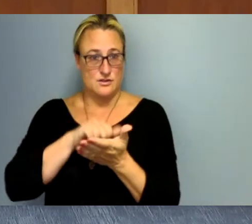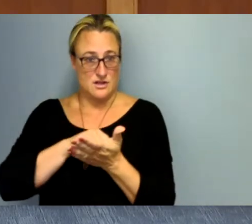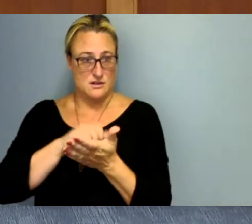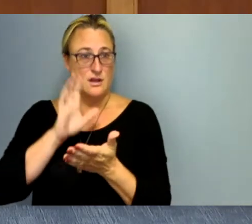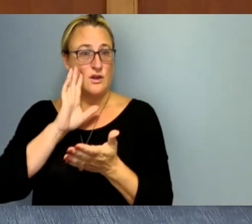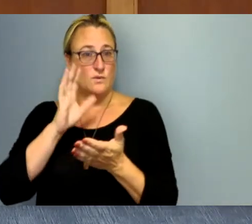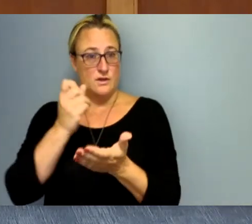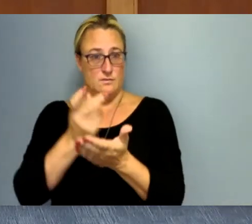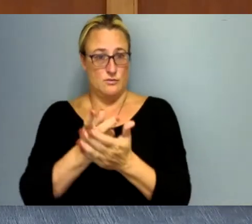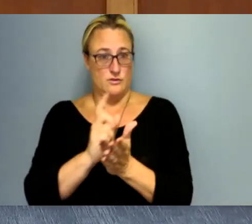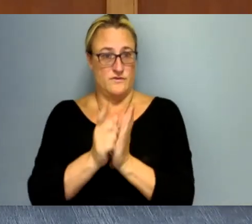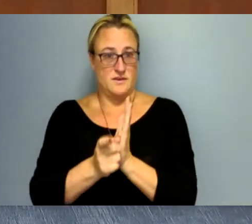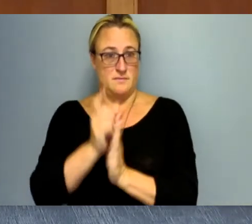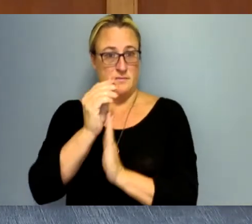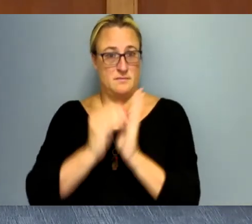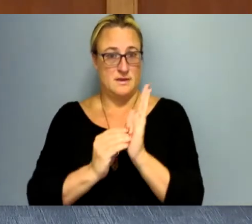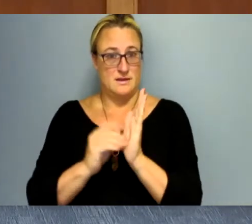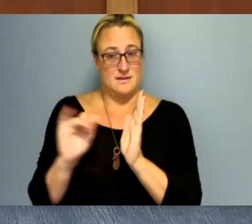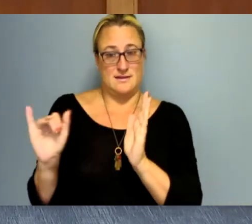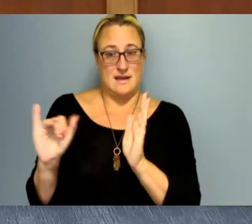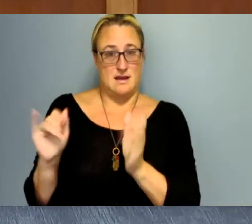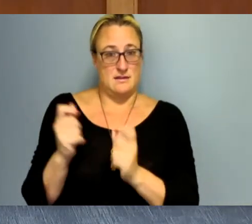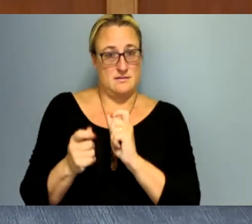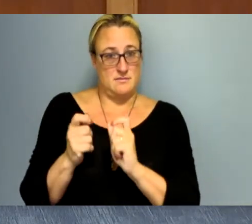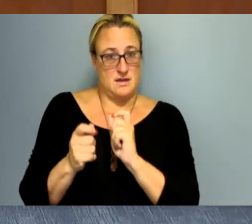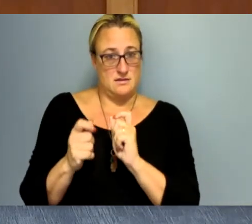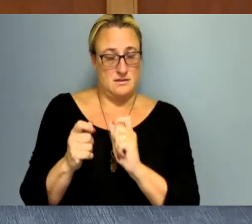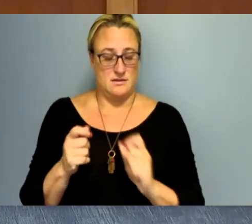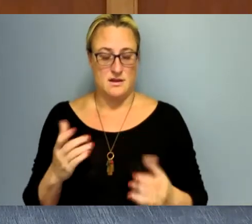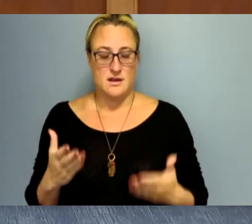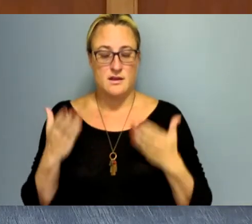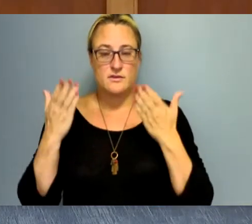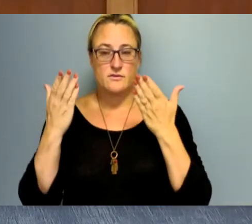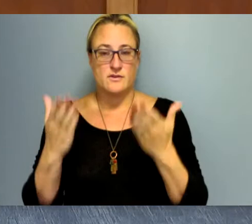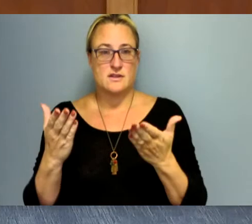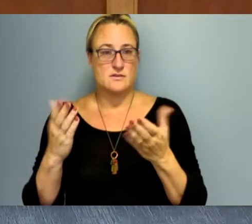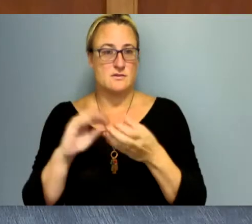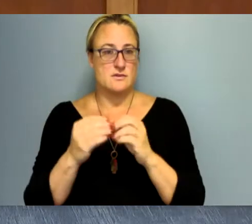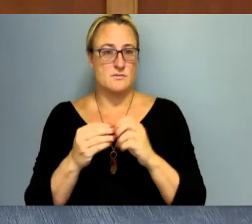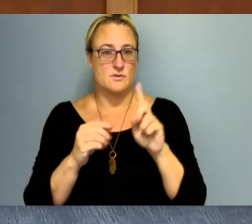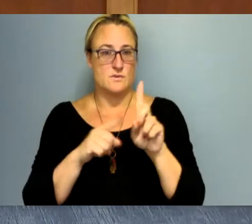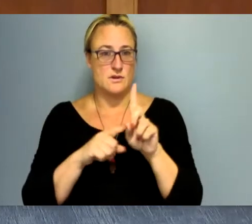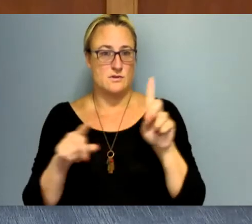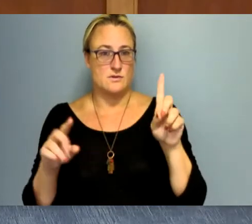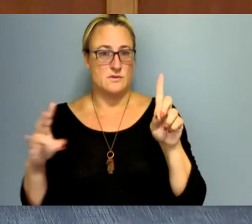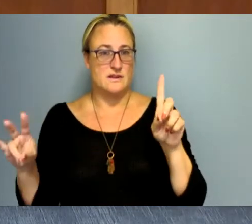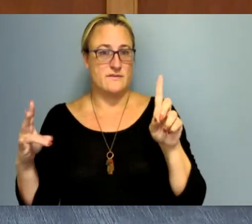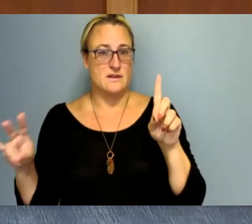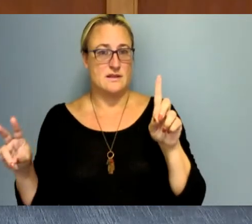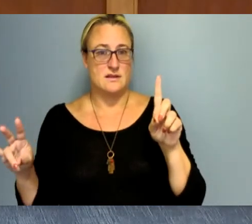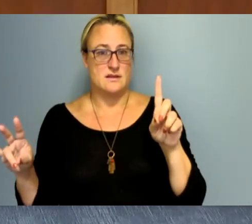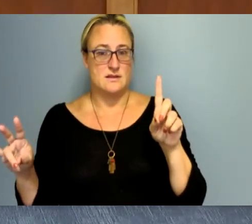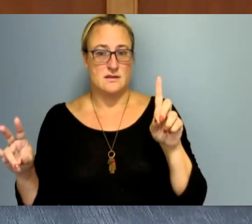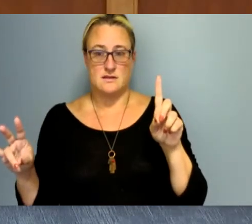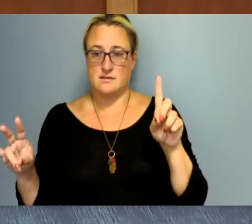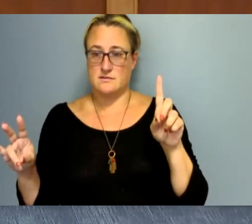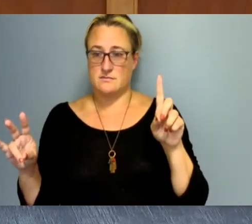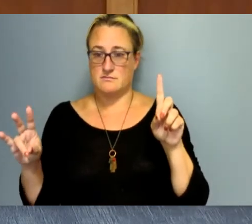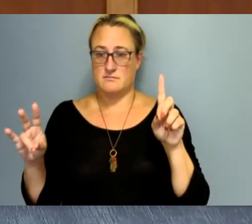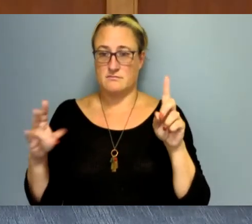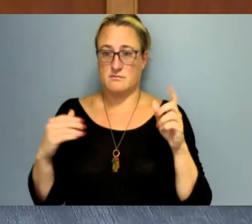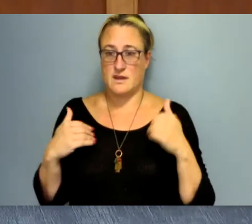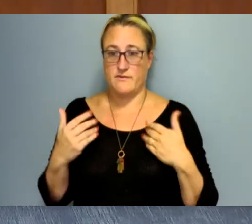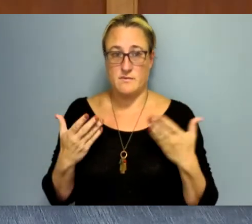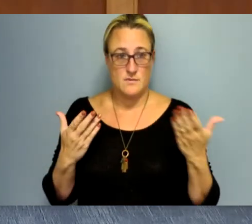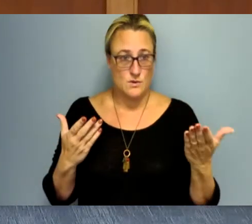that's okay. And resolutions 1 through 17. Is there a motion to that effect?